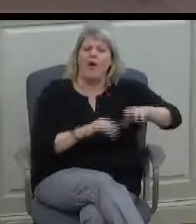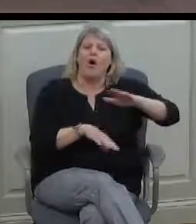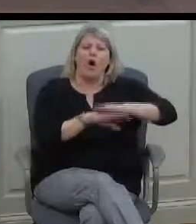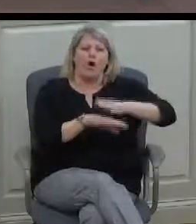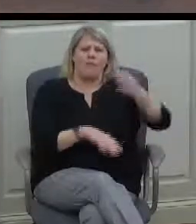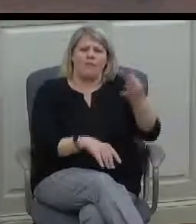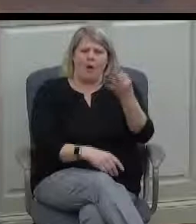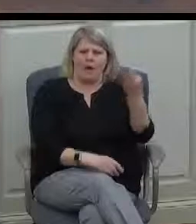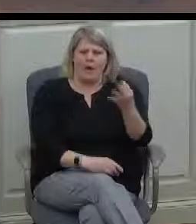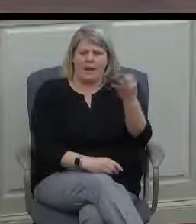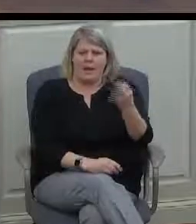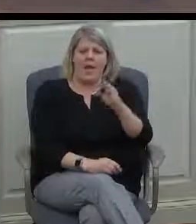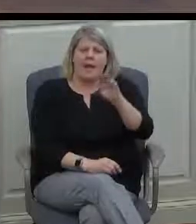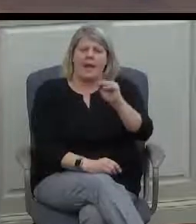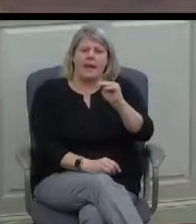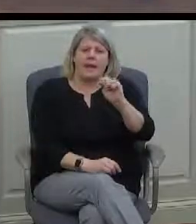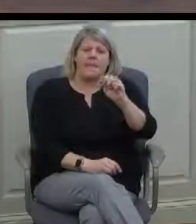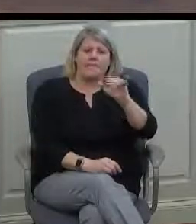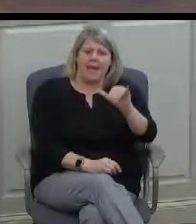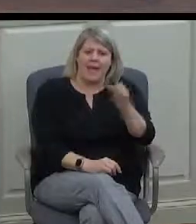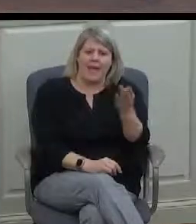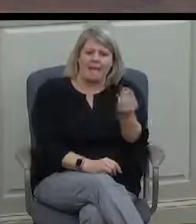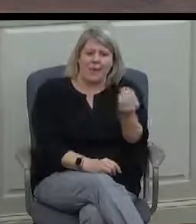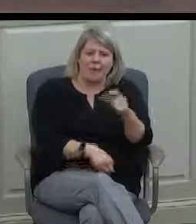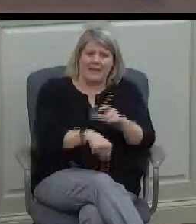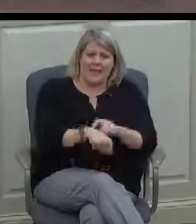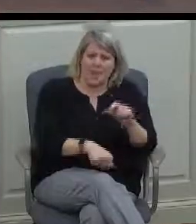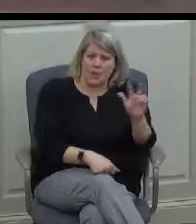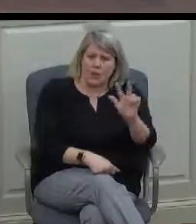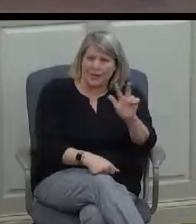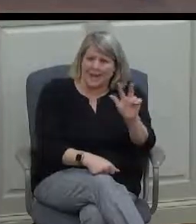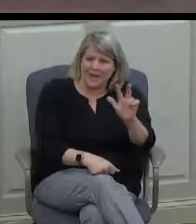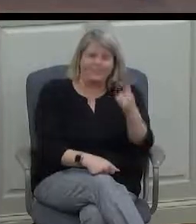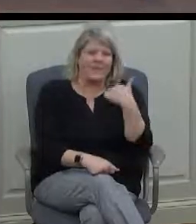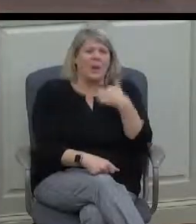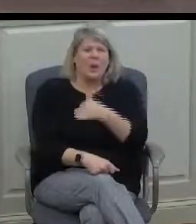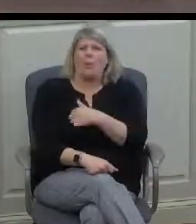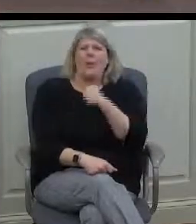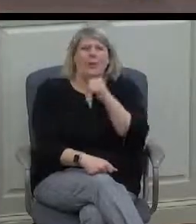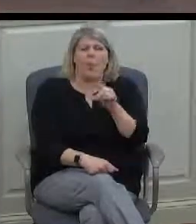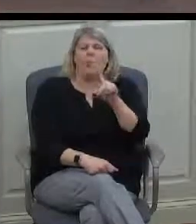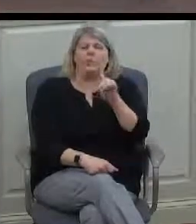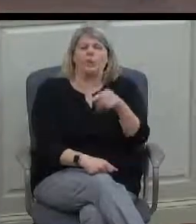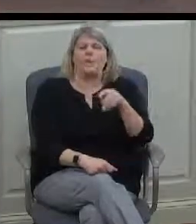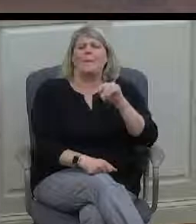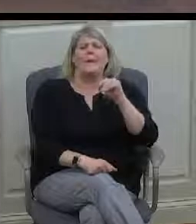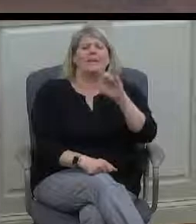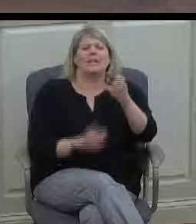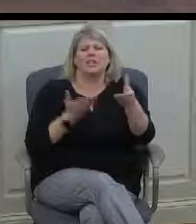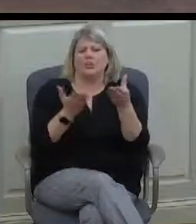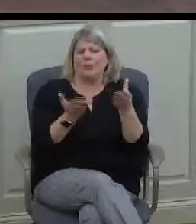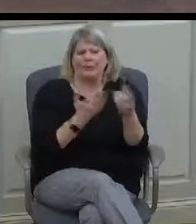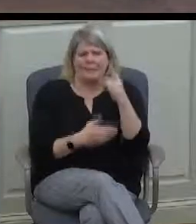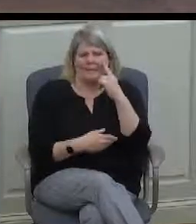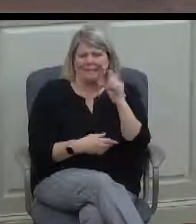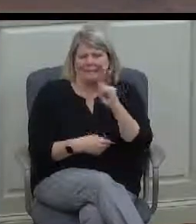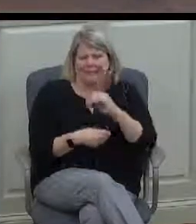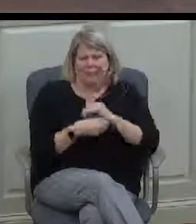the 14th at 3 o'clock. We will not really do a public service again because of COVID protocols.